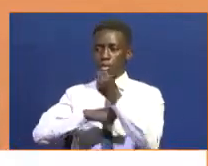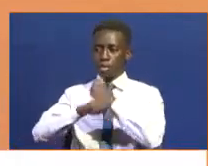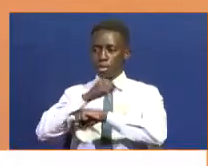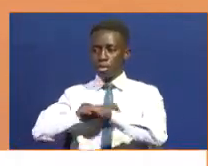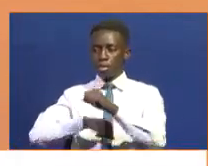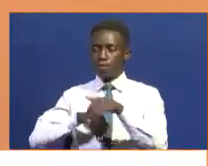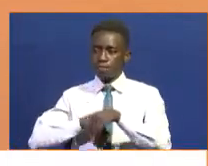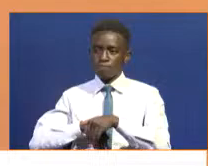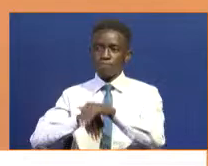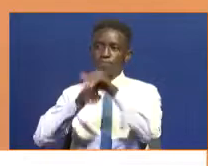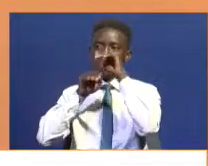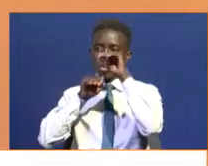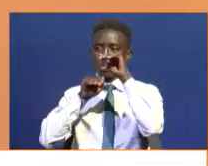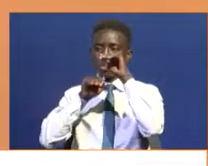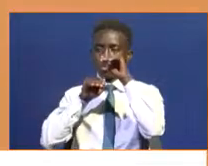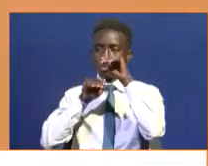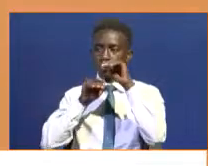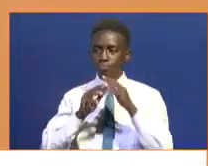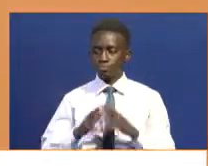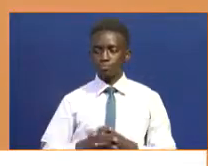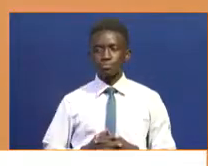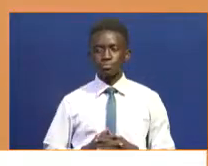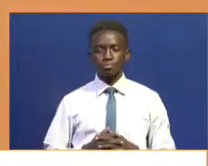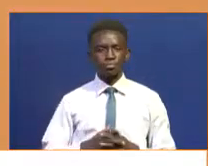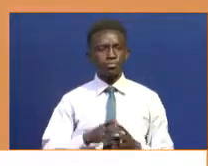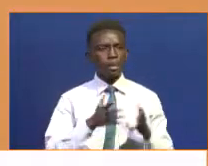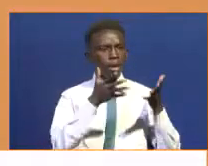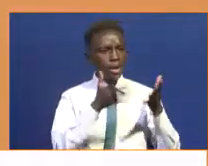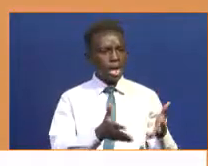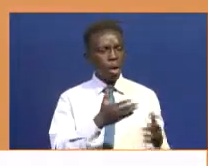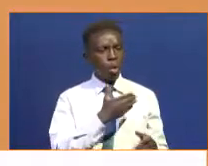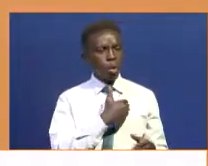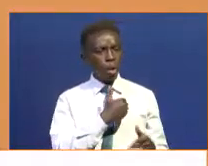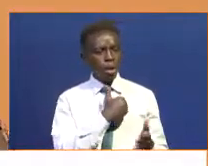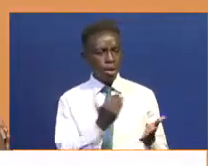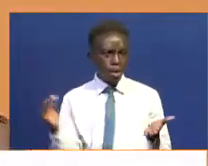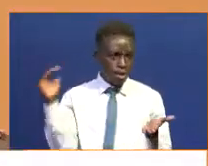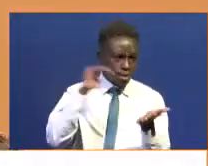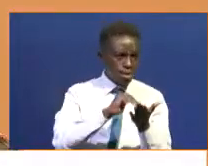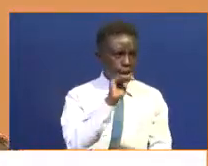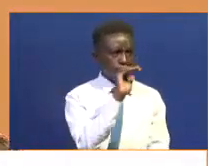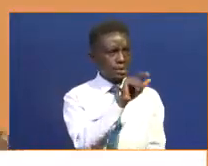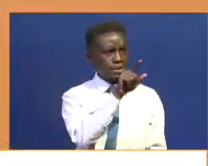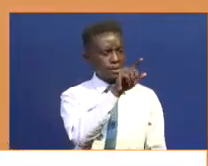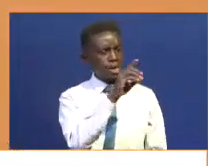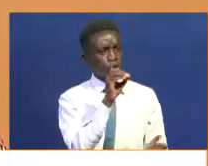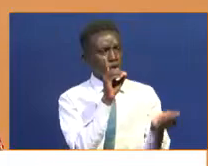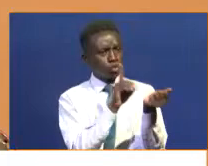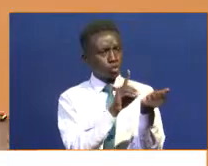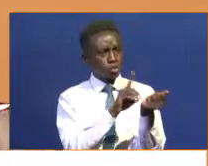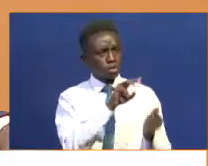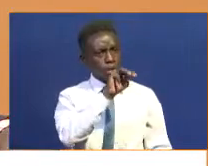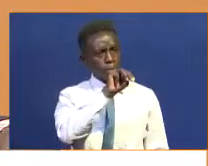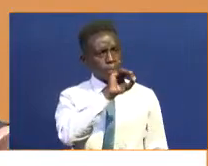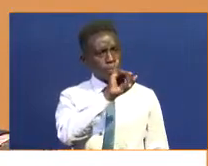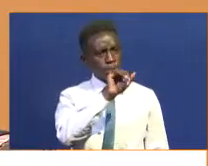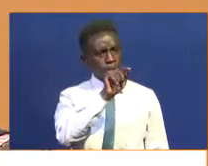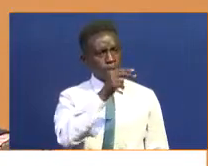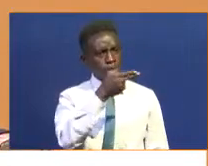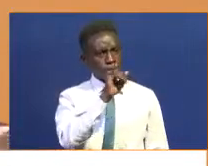the ground. I want to bring you on board, Dr. Mithika. I mean, you've been a champion of increasing